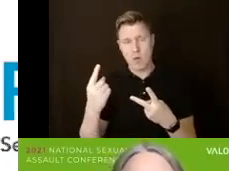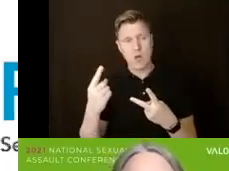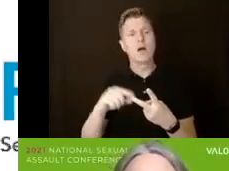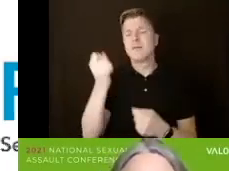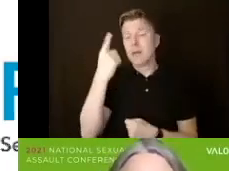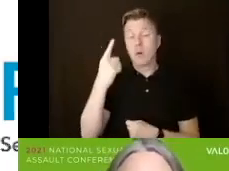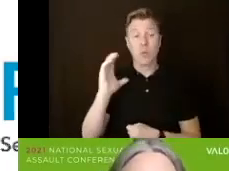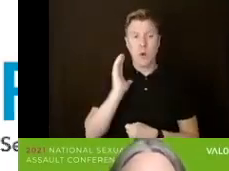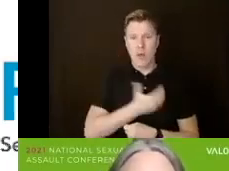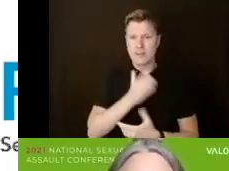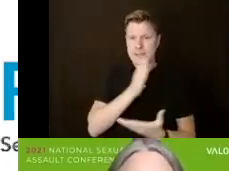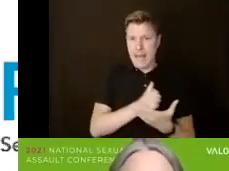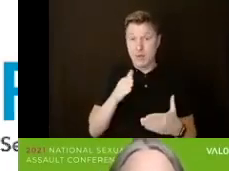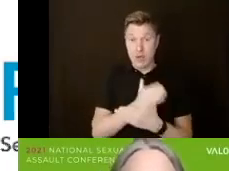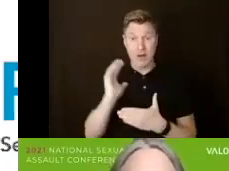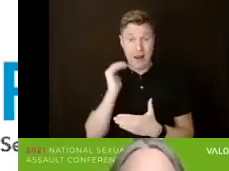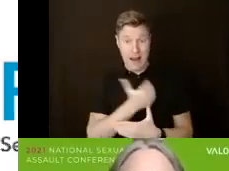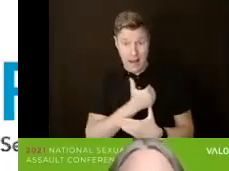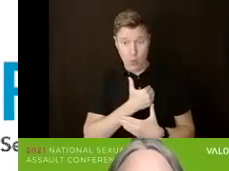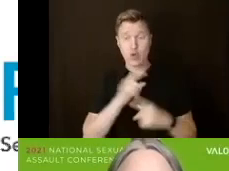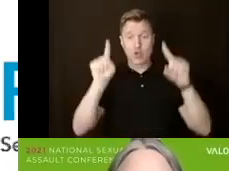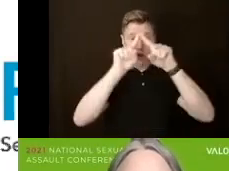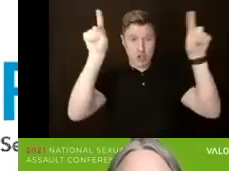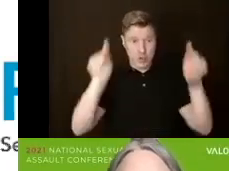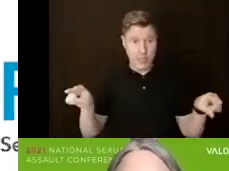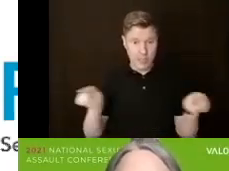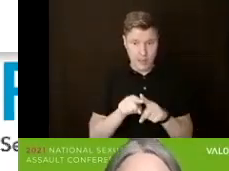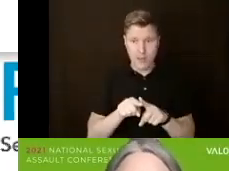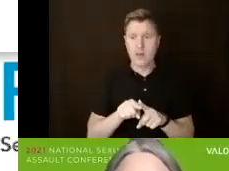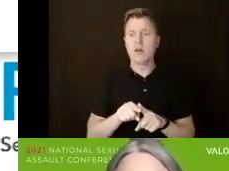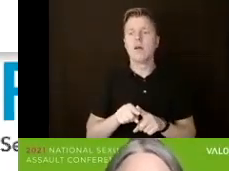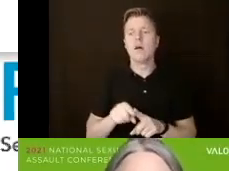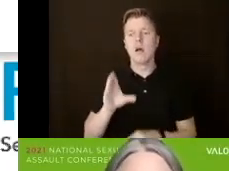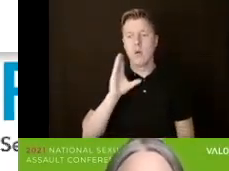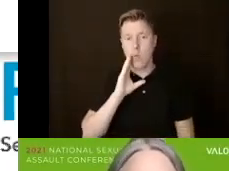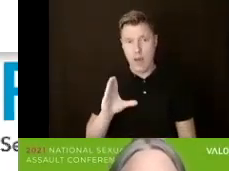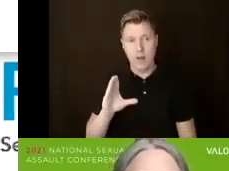going to stop sharing our screen. And Joanne and Diane, I'd love to invite you to introduce yourselves.